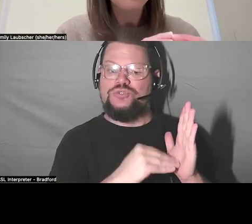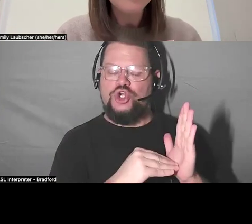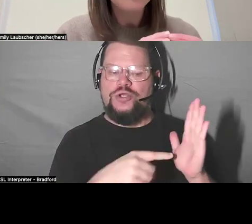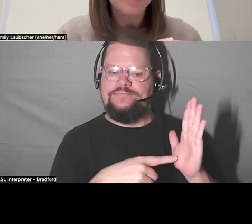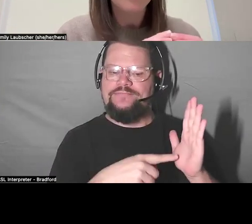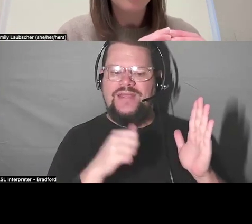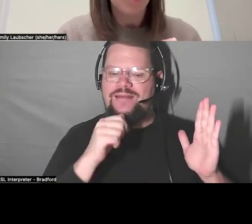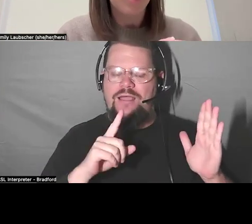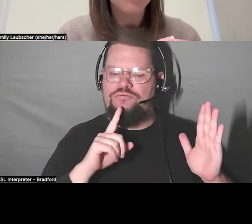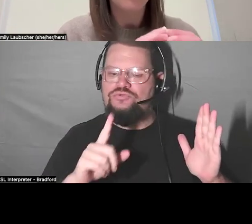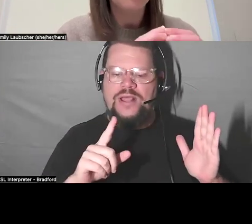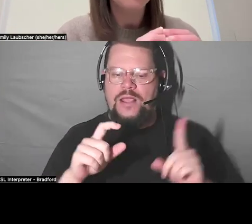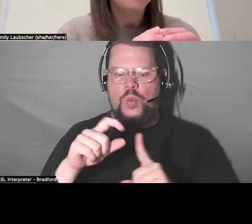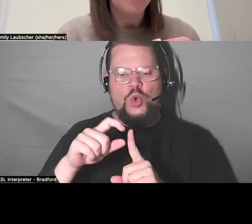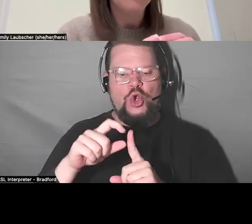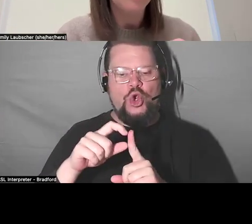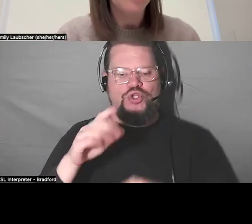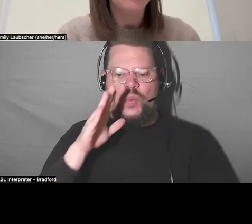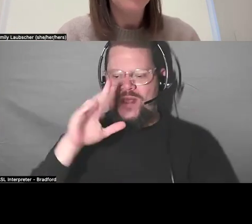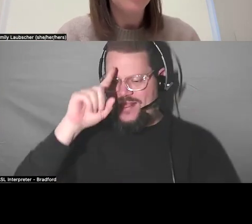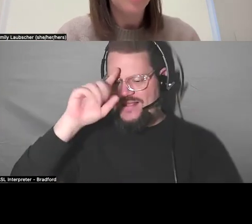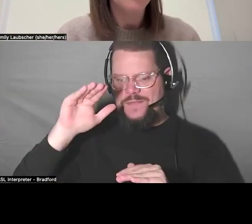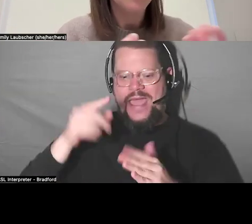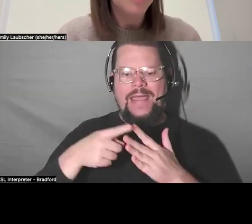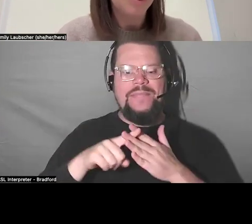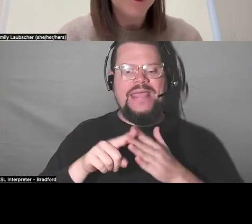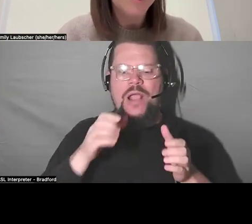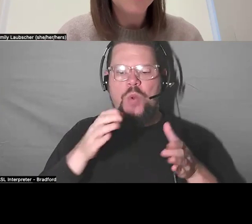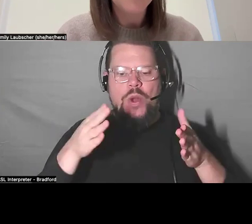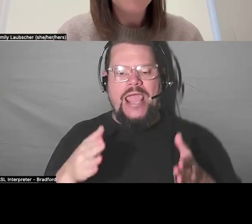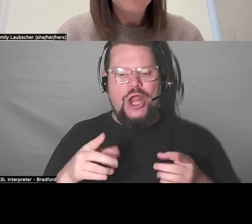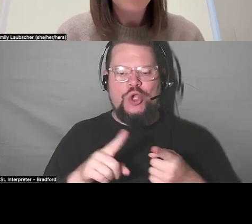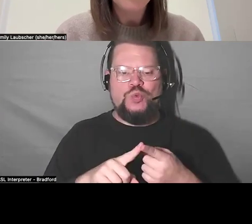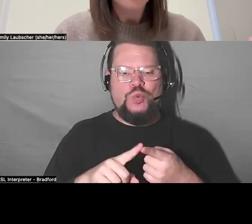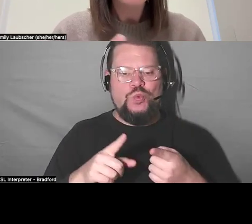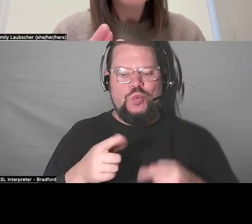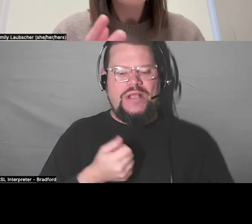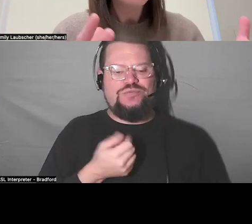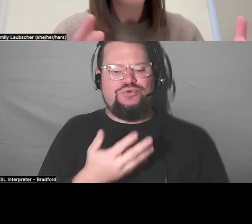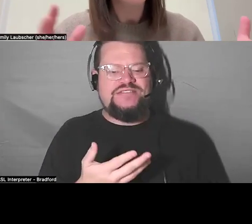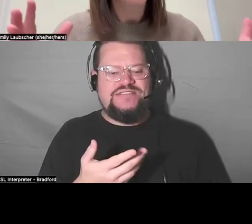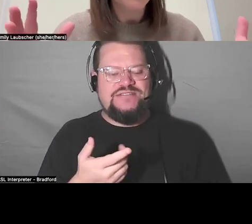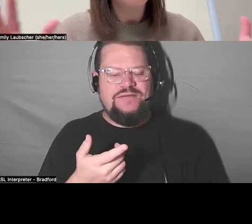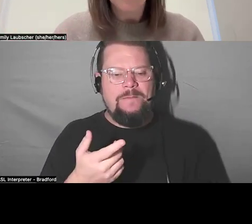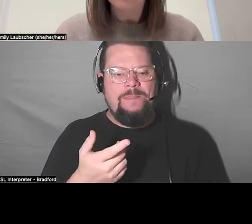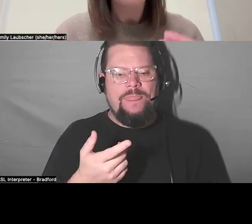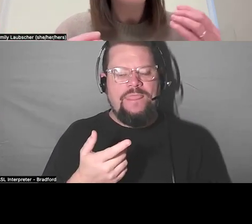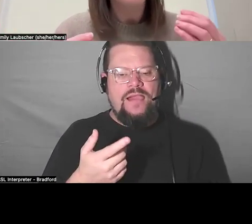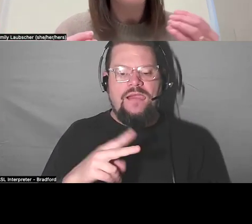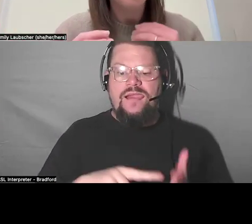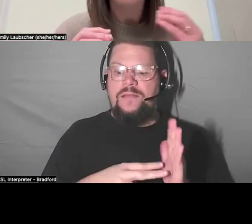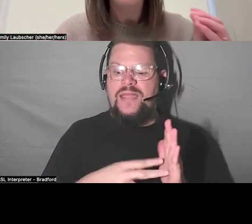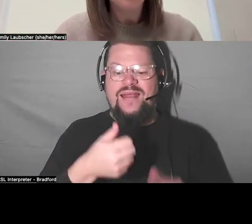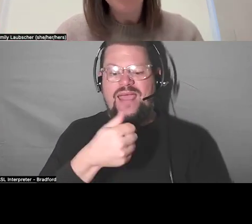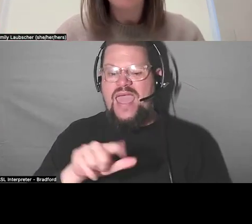not necessarily words we would expect a beginning communicator to express. So we could grab any of these